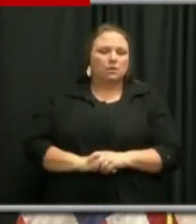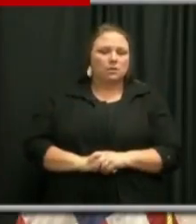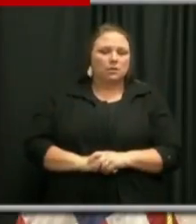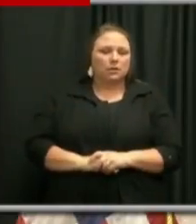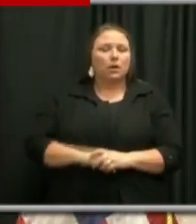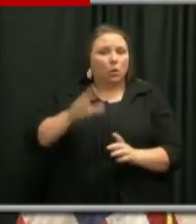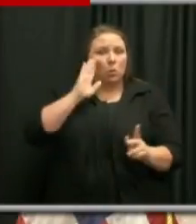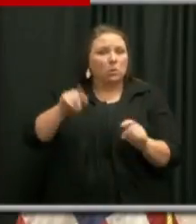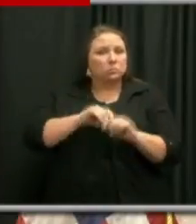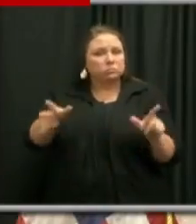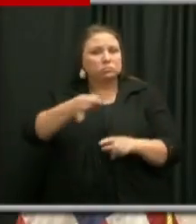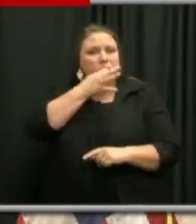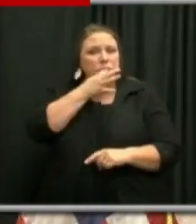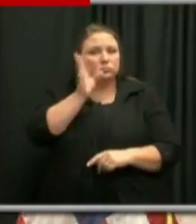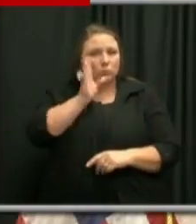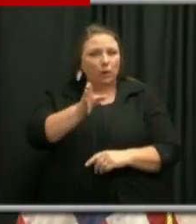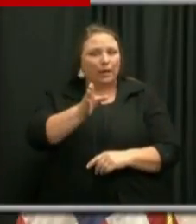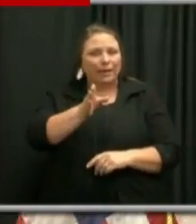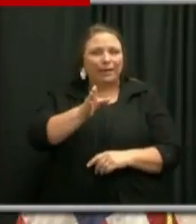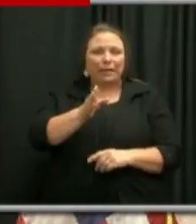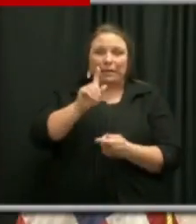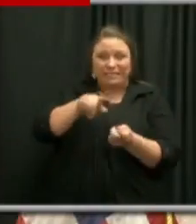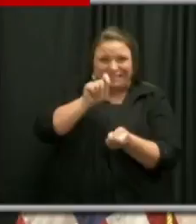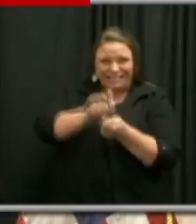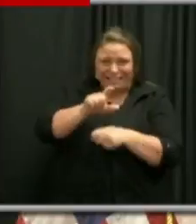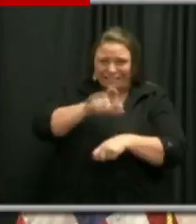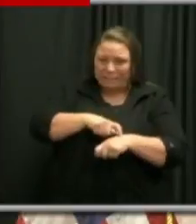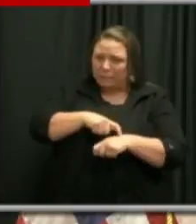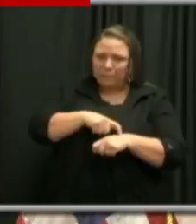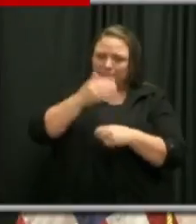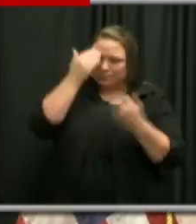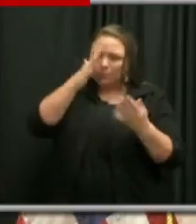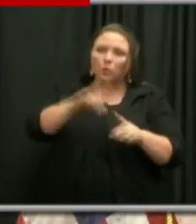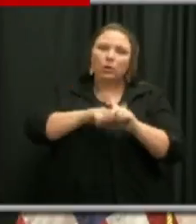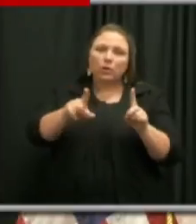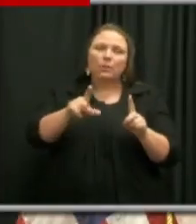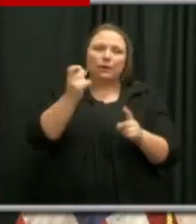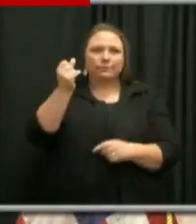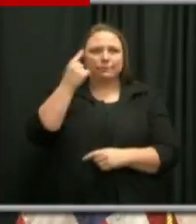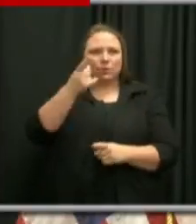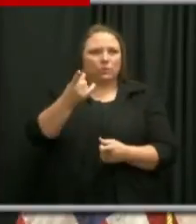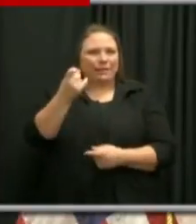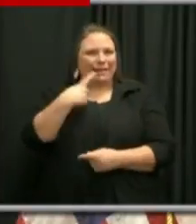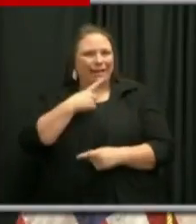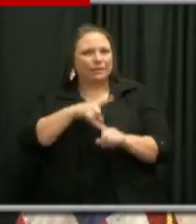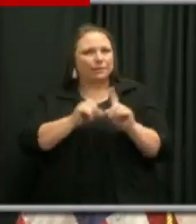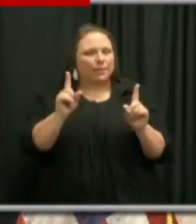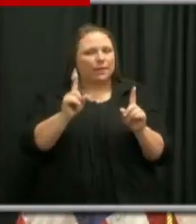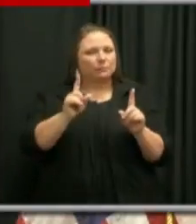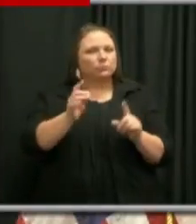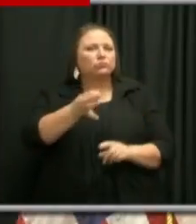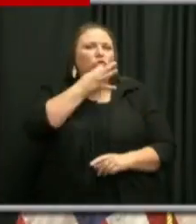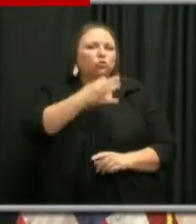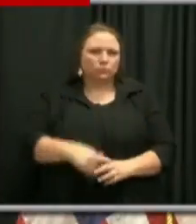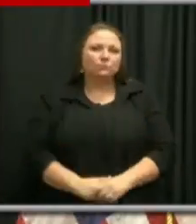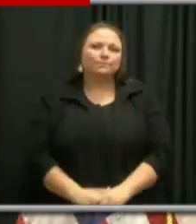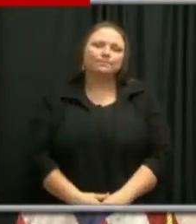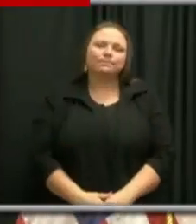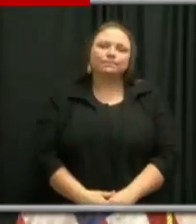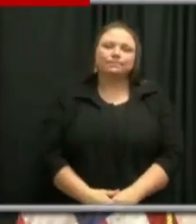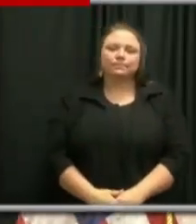it will be released soon, Brett. I don't have the exact time, but yes, I understand what you're asking, but it will be released soon. Thank you.